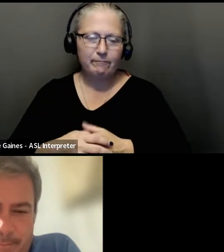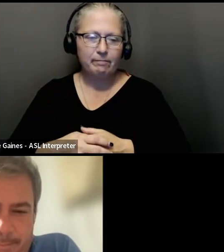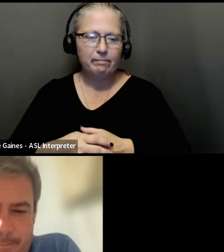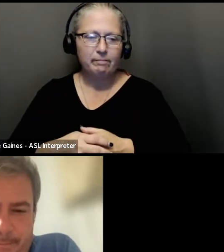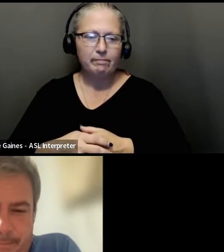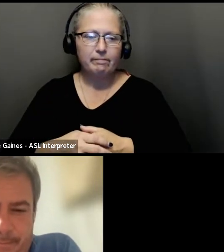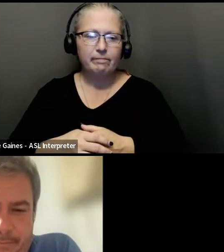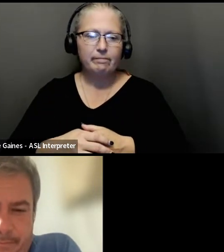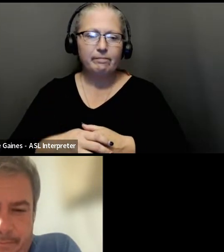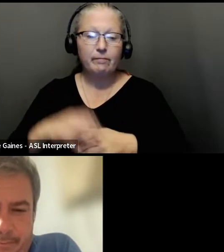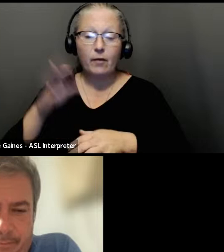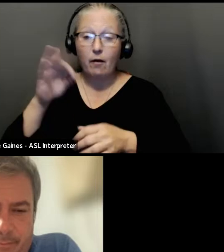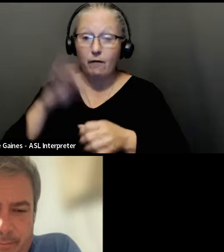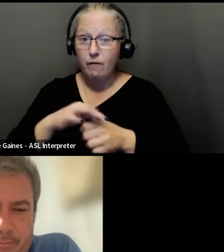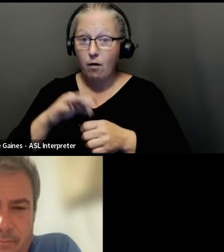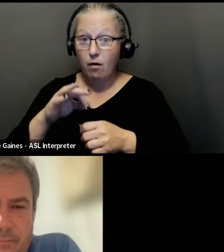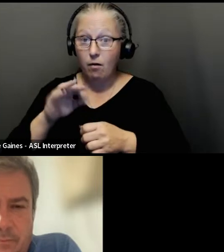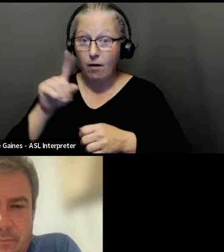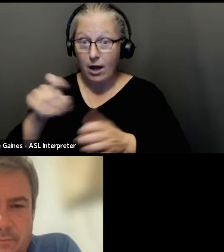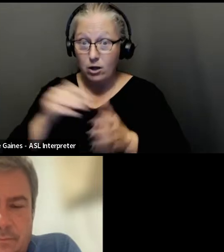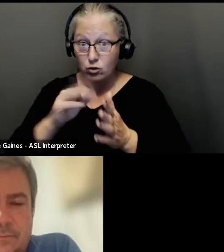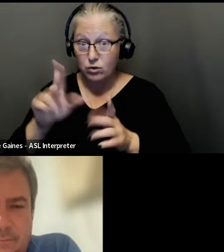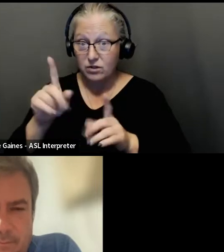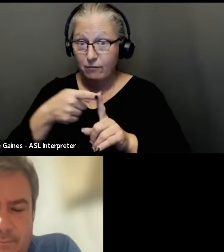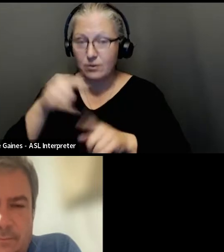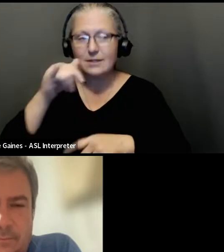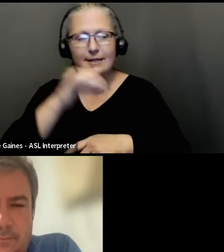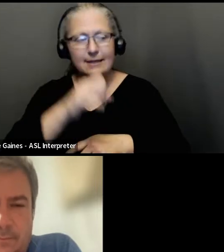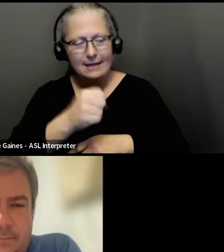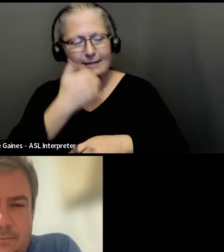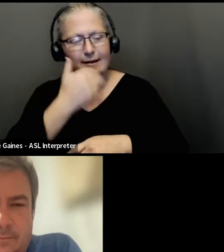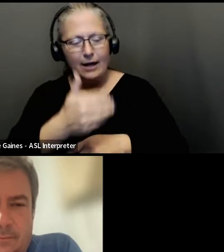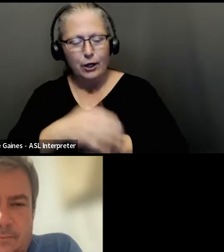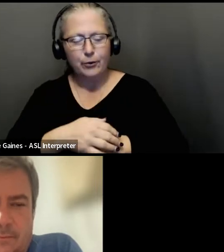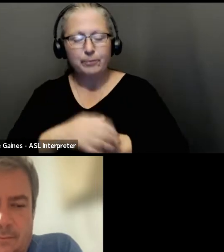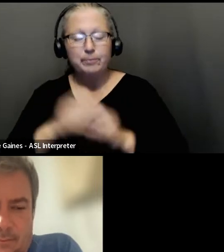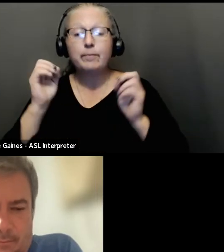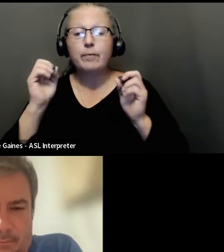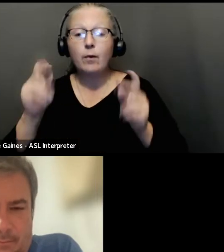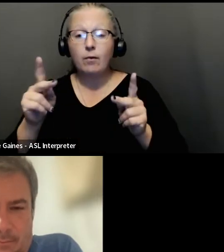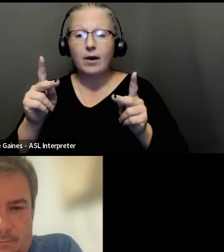So on the roll call vote, we're going to ask the students first. Yes, thank you. Okay.